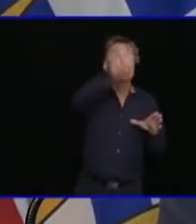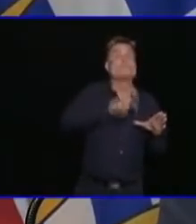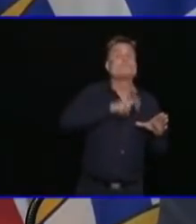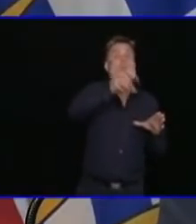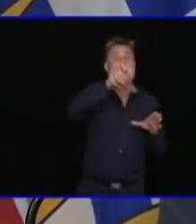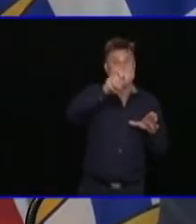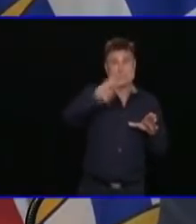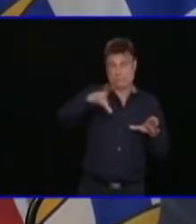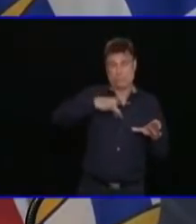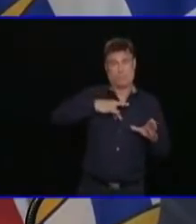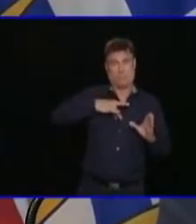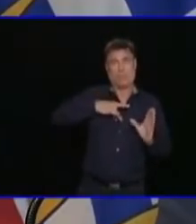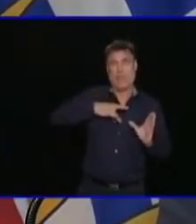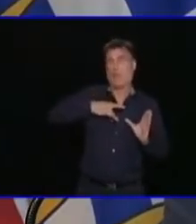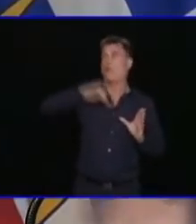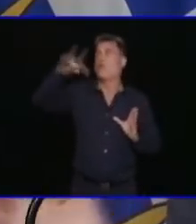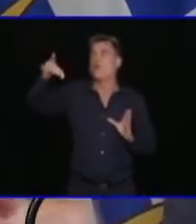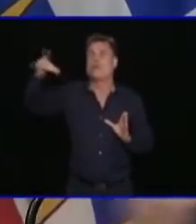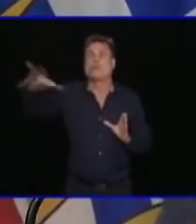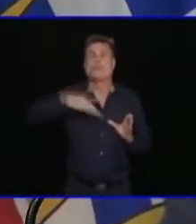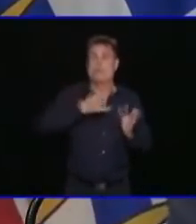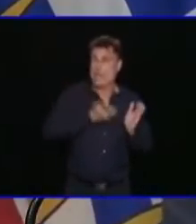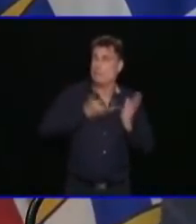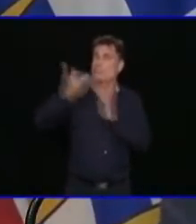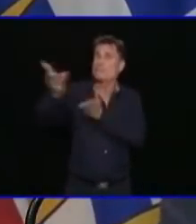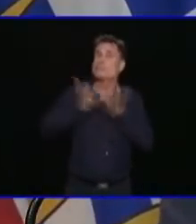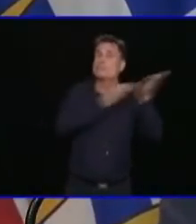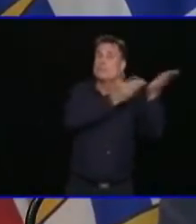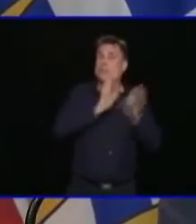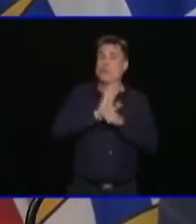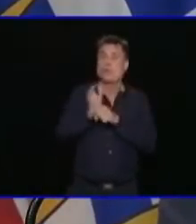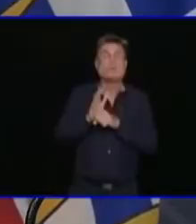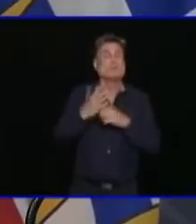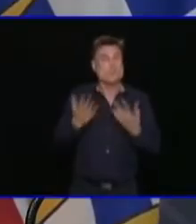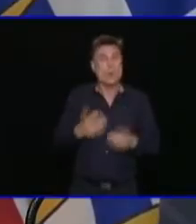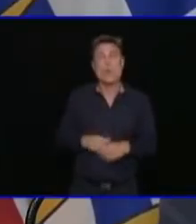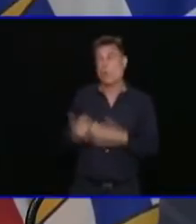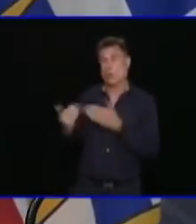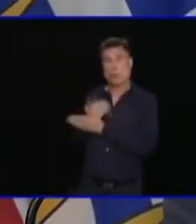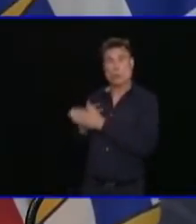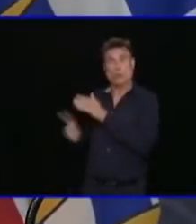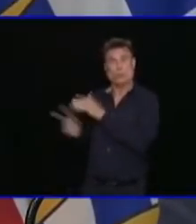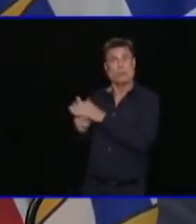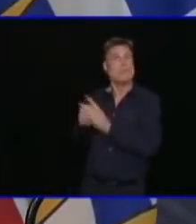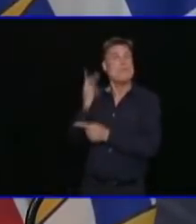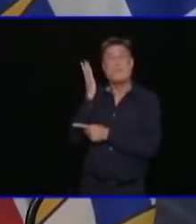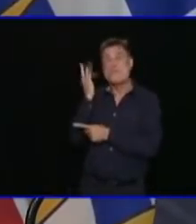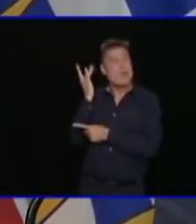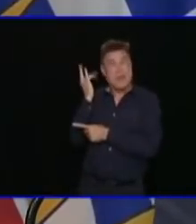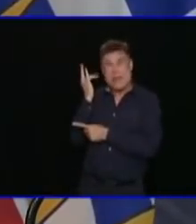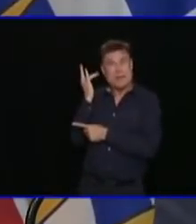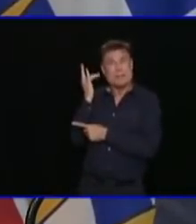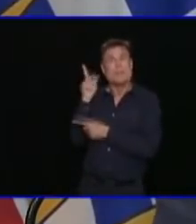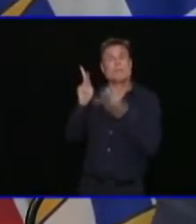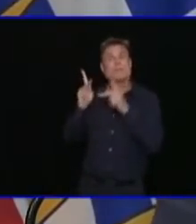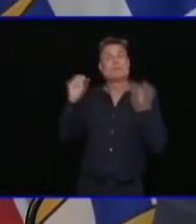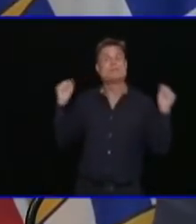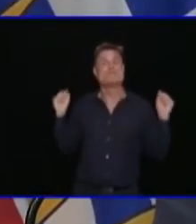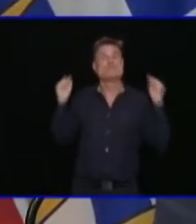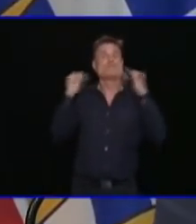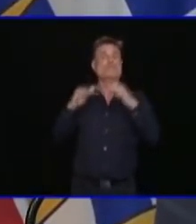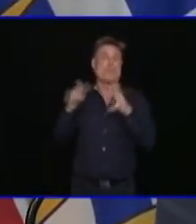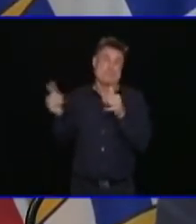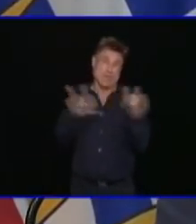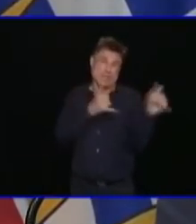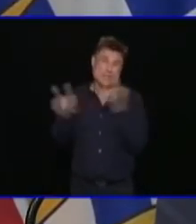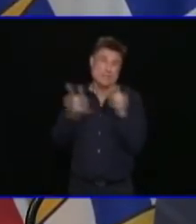the Kelowna area where people have moved from other parts of BC and other parts of Canada and then gone back to their home. We